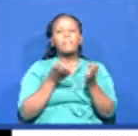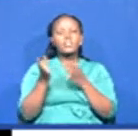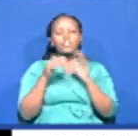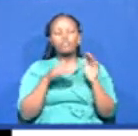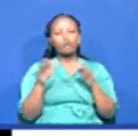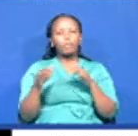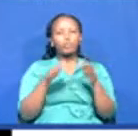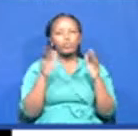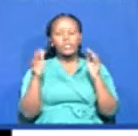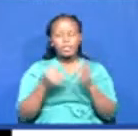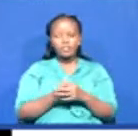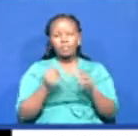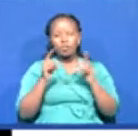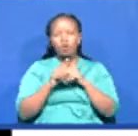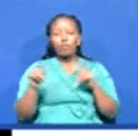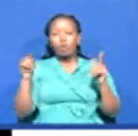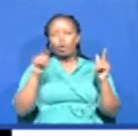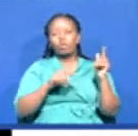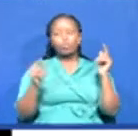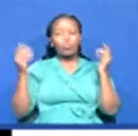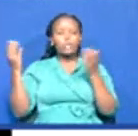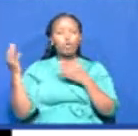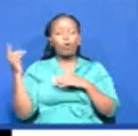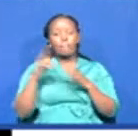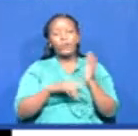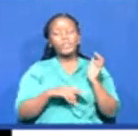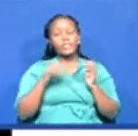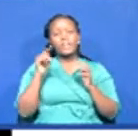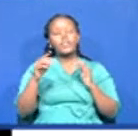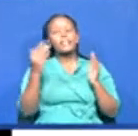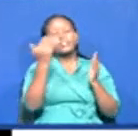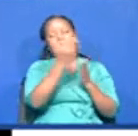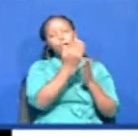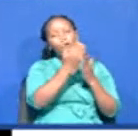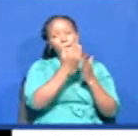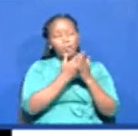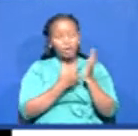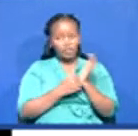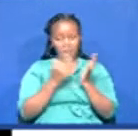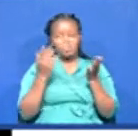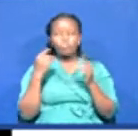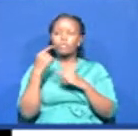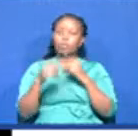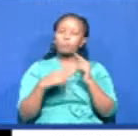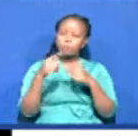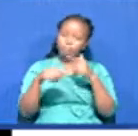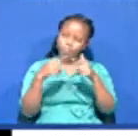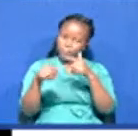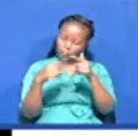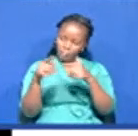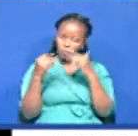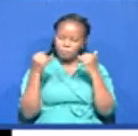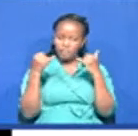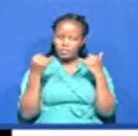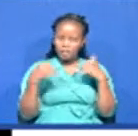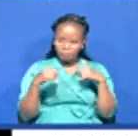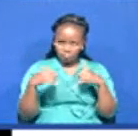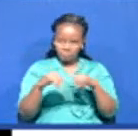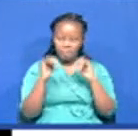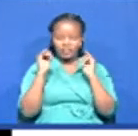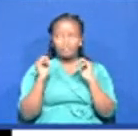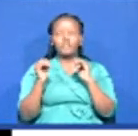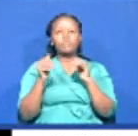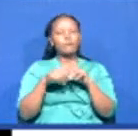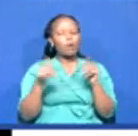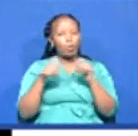We also hope that this initiative will be able to continue to be implemented in a coordinated